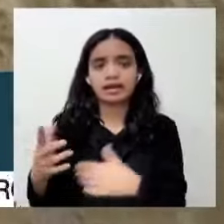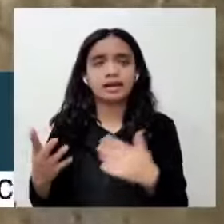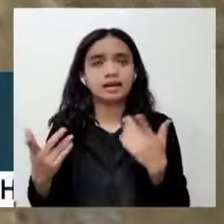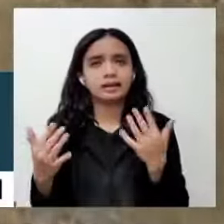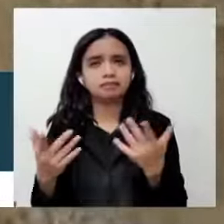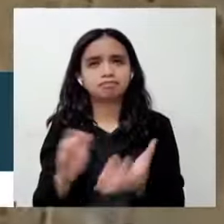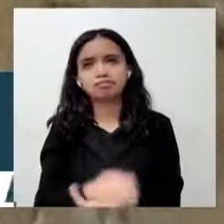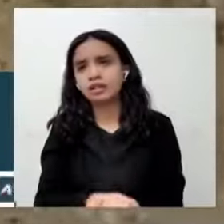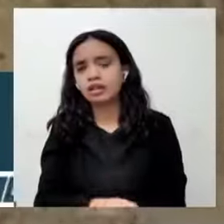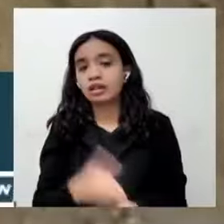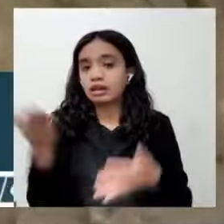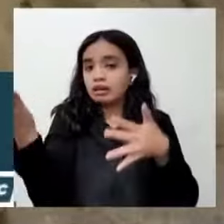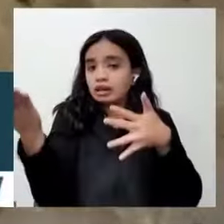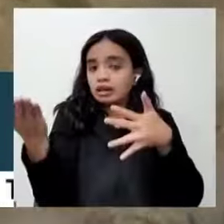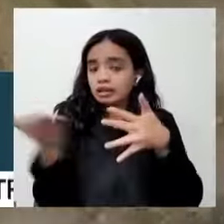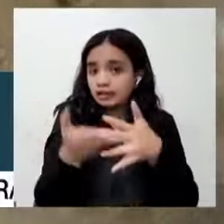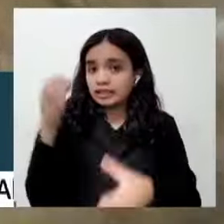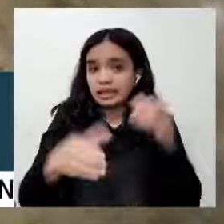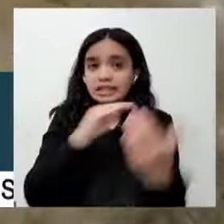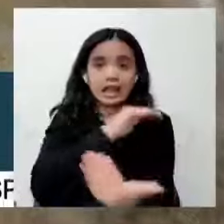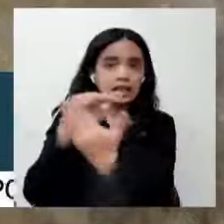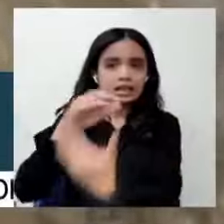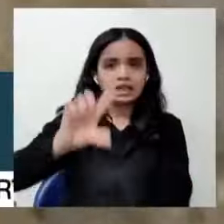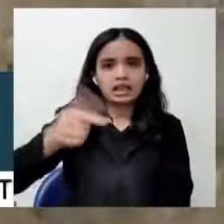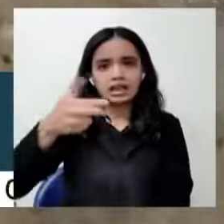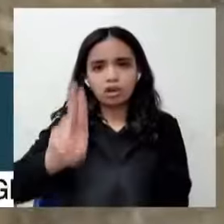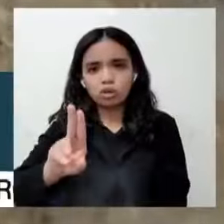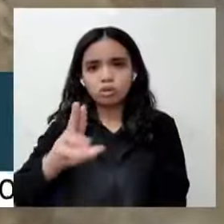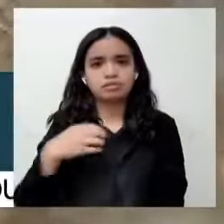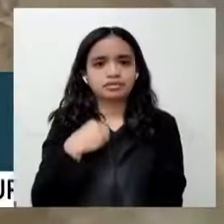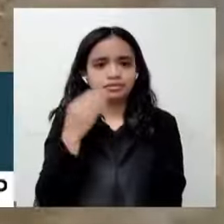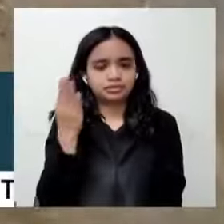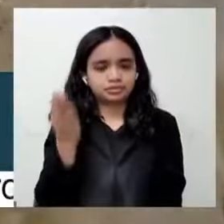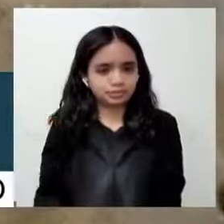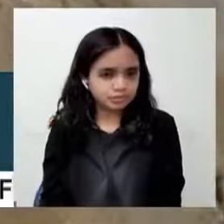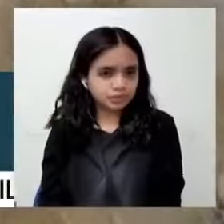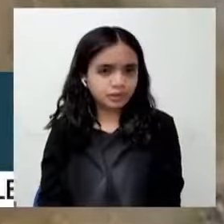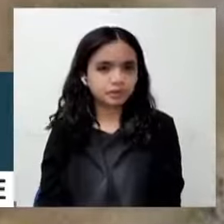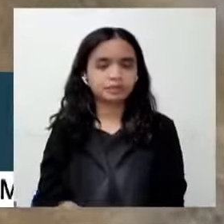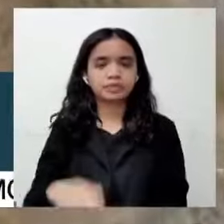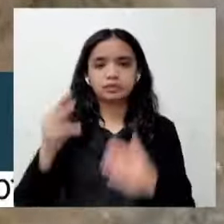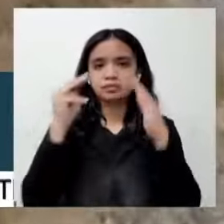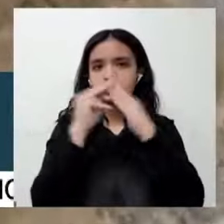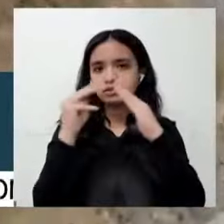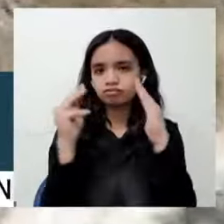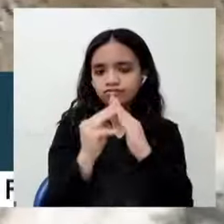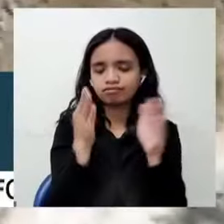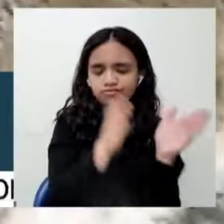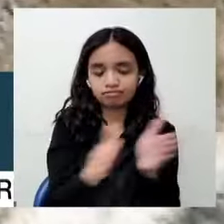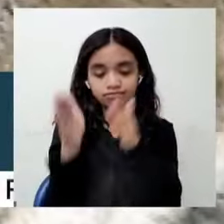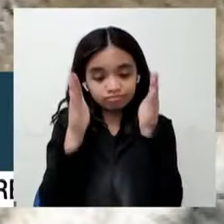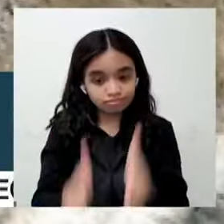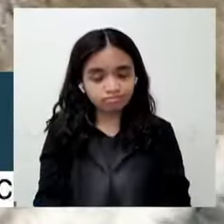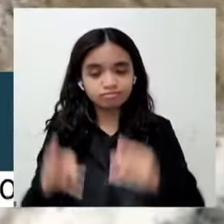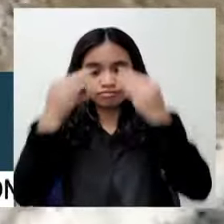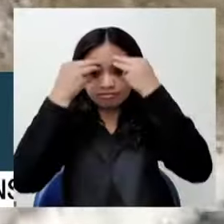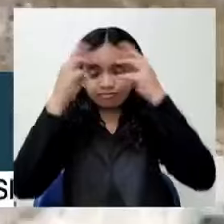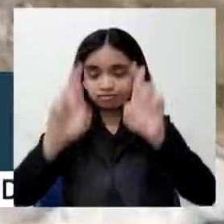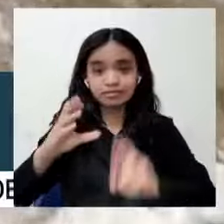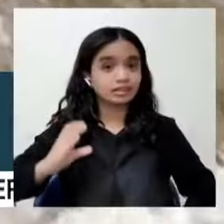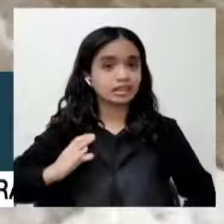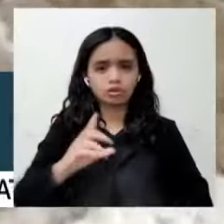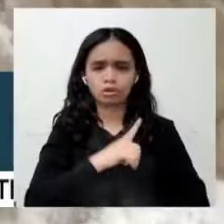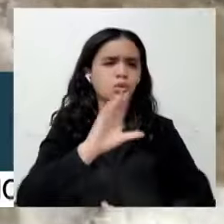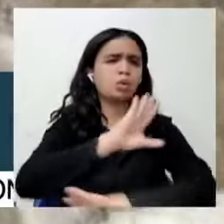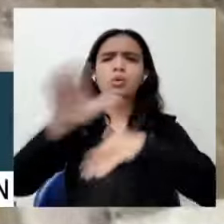filed cases against the LGU, against the officials, the municipal planner, the mayor, the council, everybody, Ms.